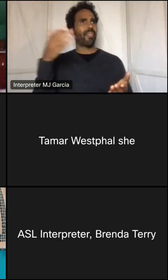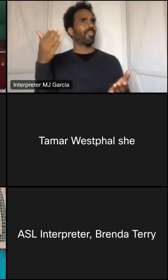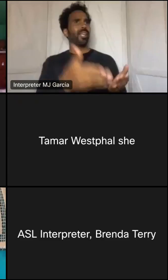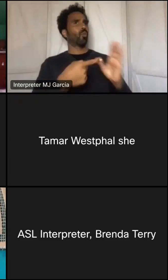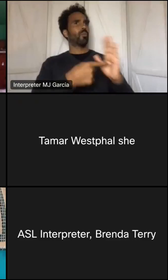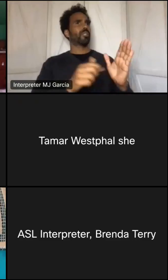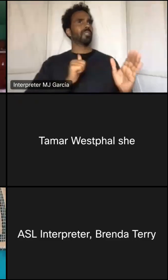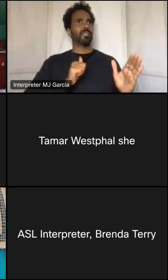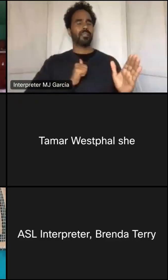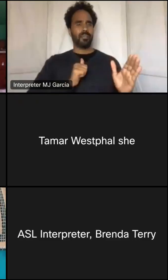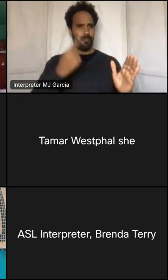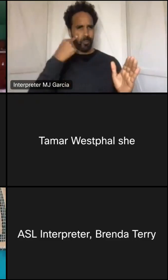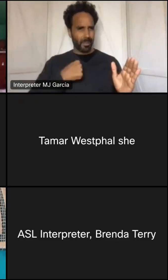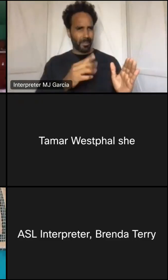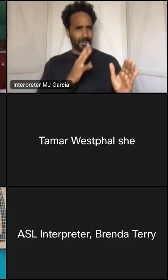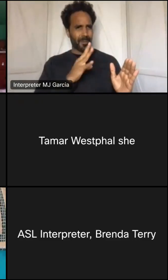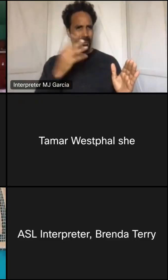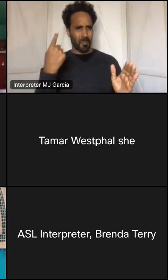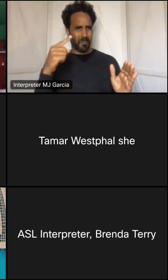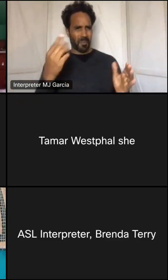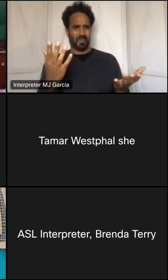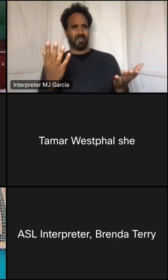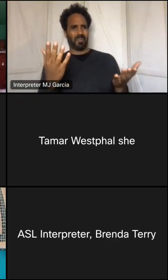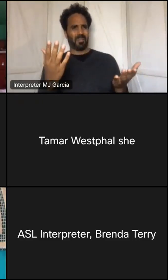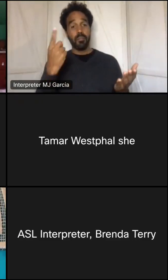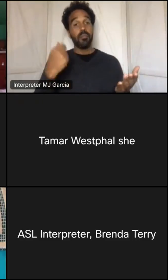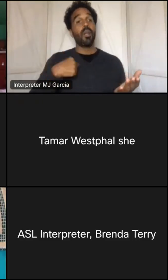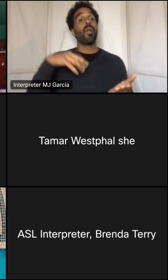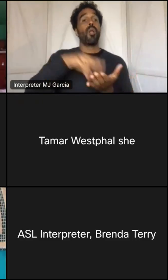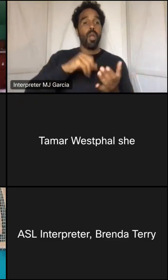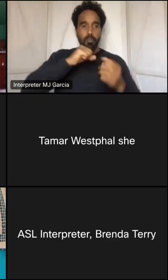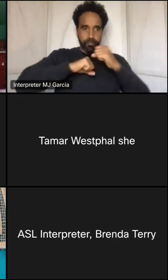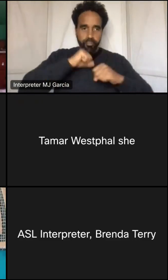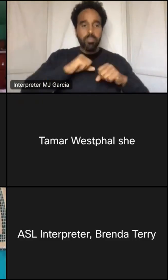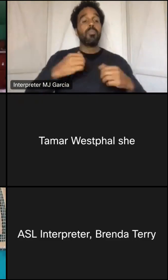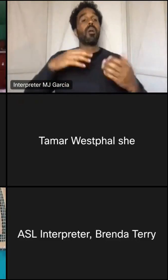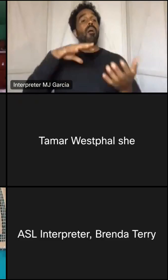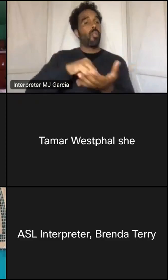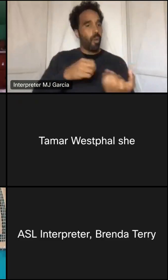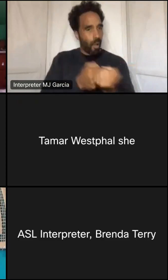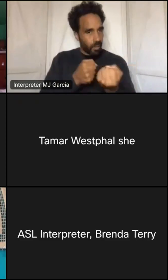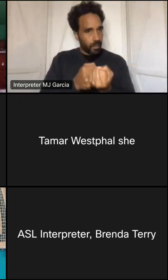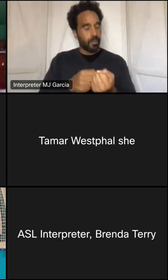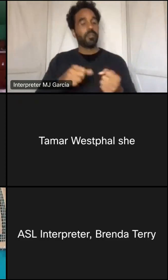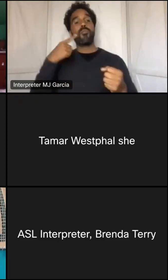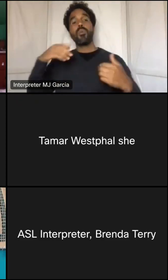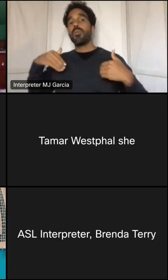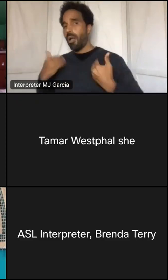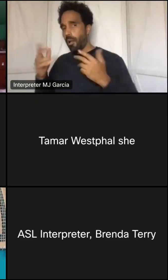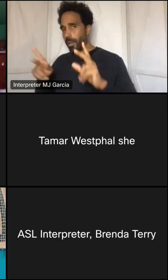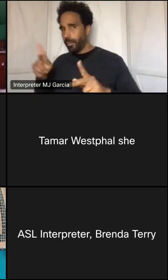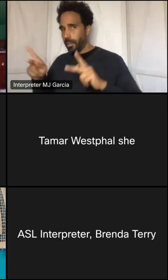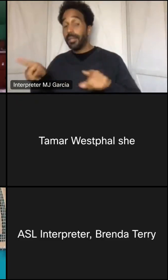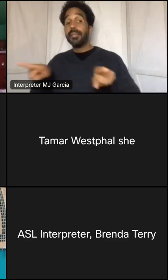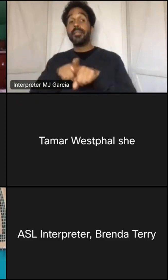some of my struggles. But as I learned to advocate for young people, as an advocate, I also learned how to advocate